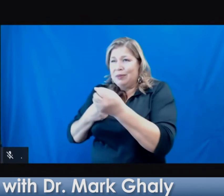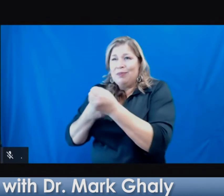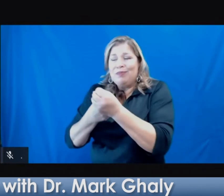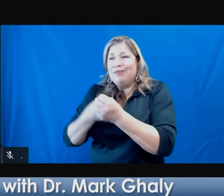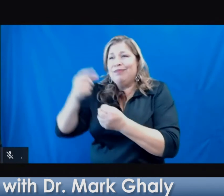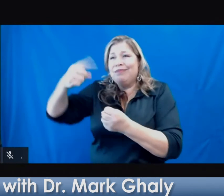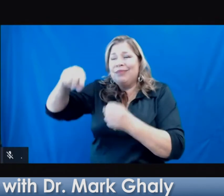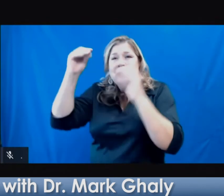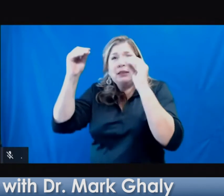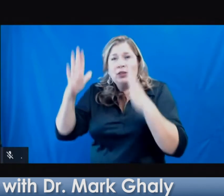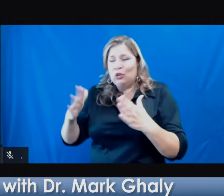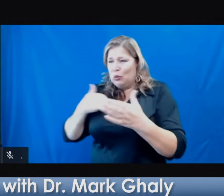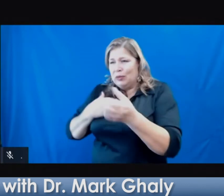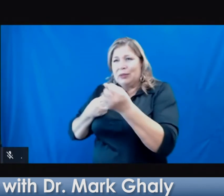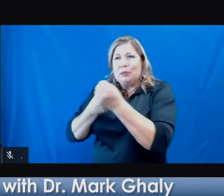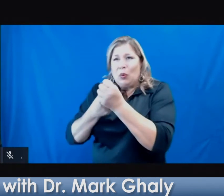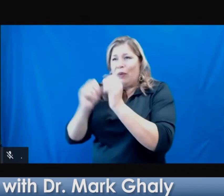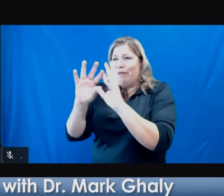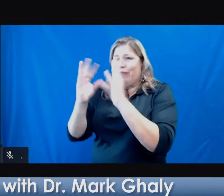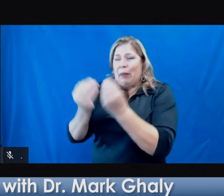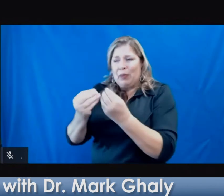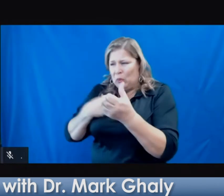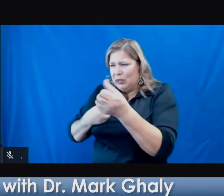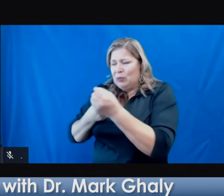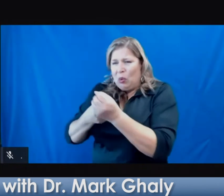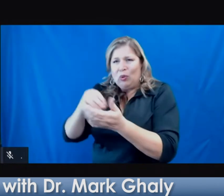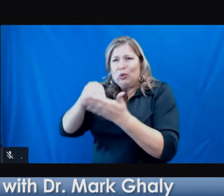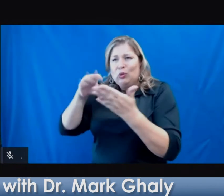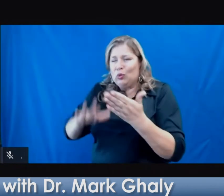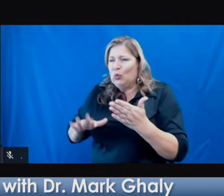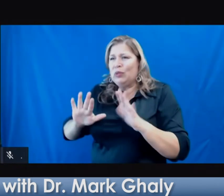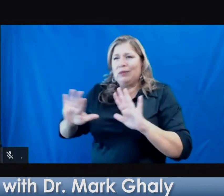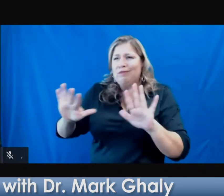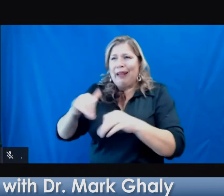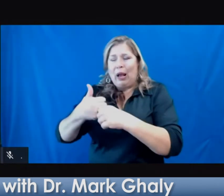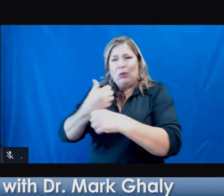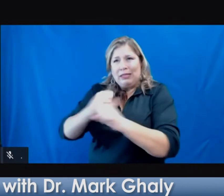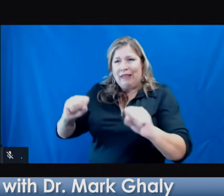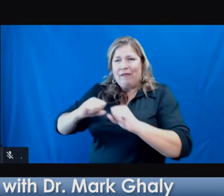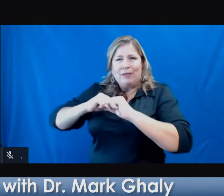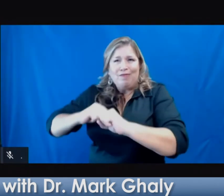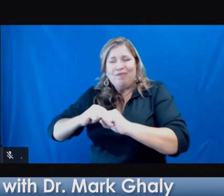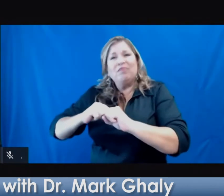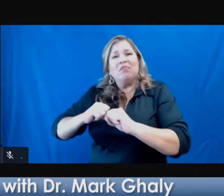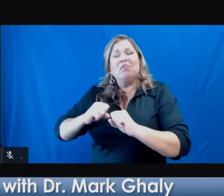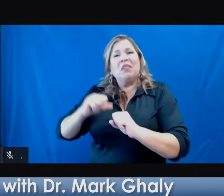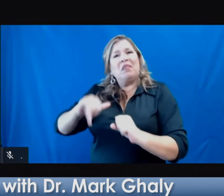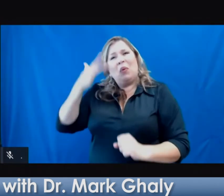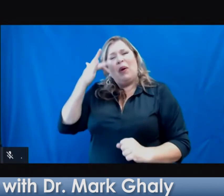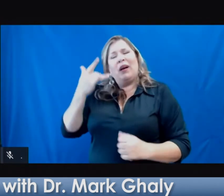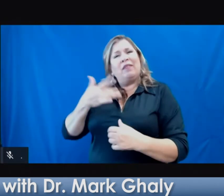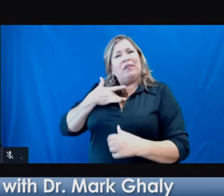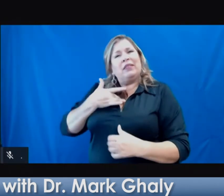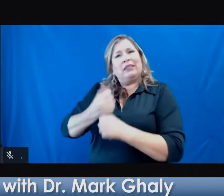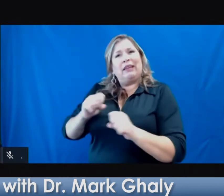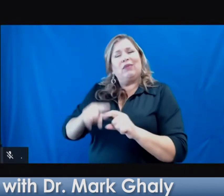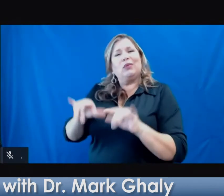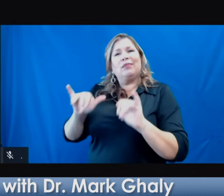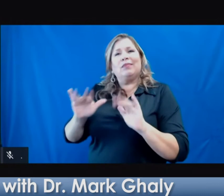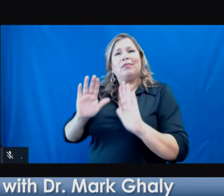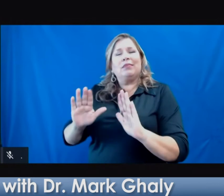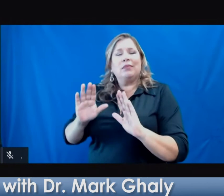families and students, it is possible, and that's why they remain with that option. Jeremy White,